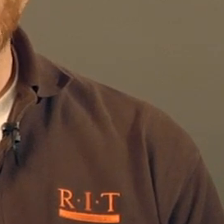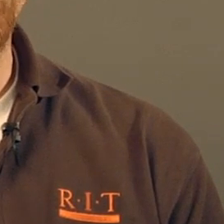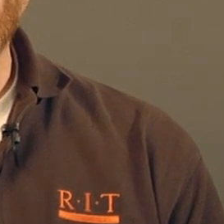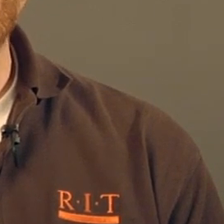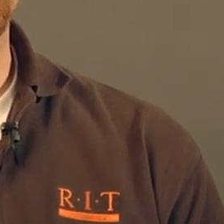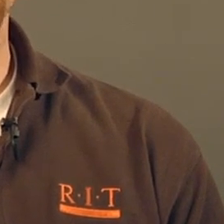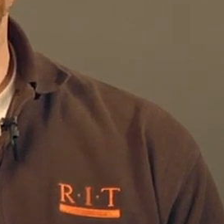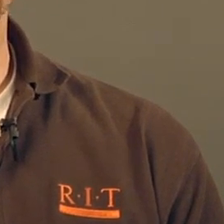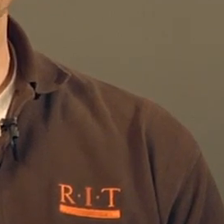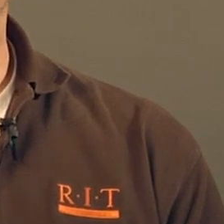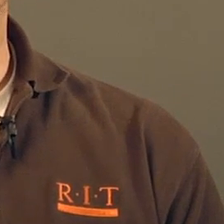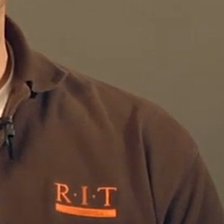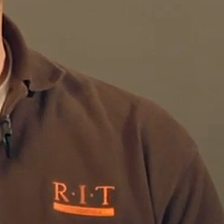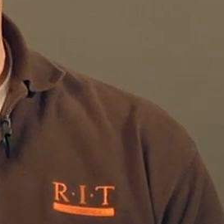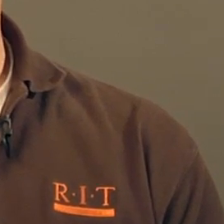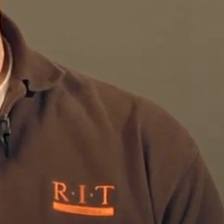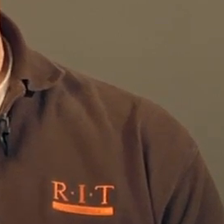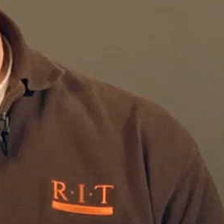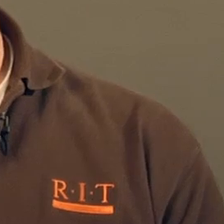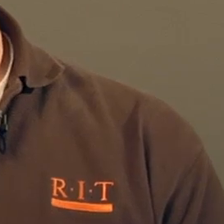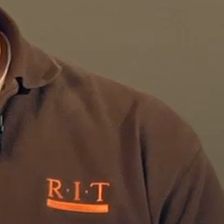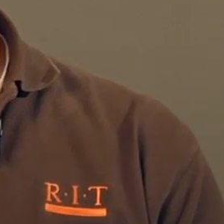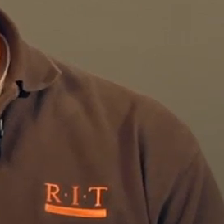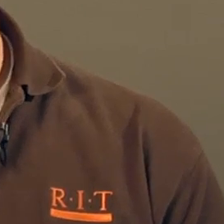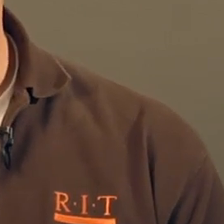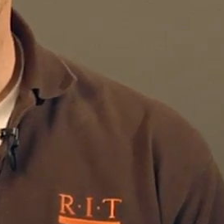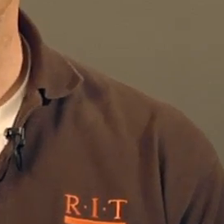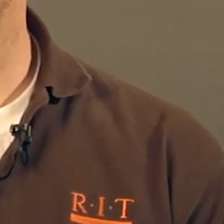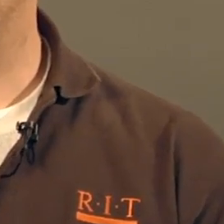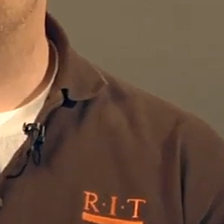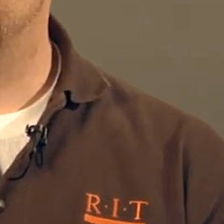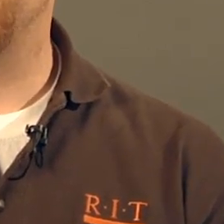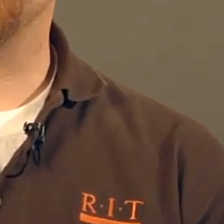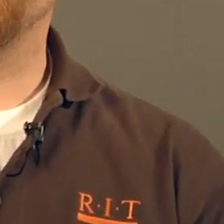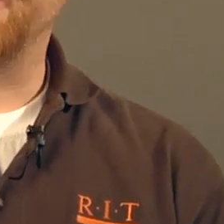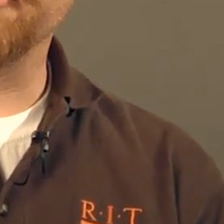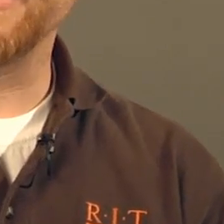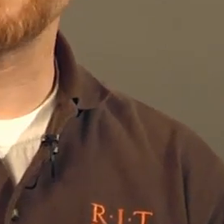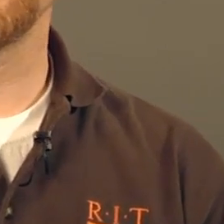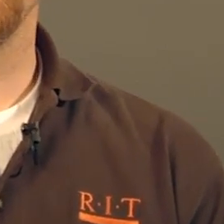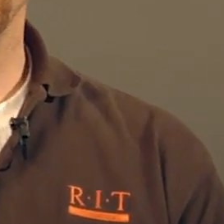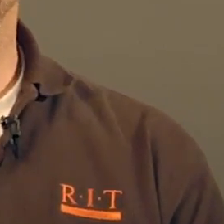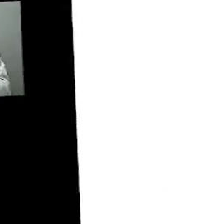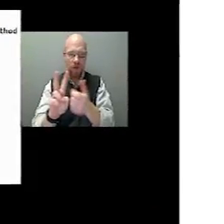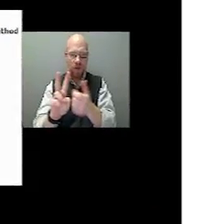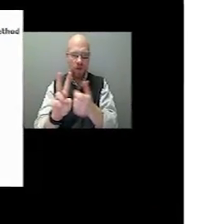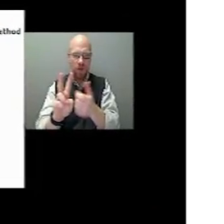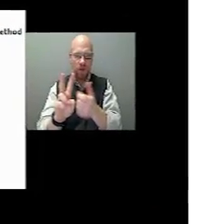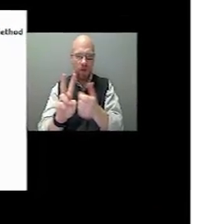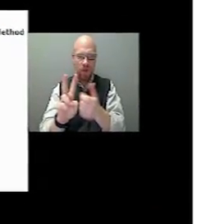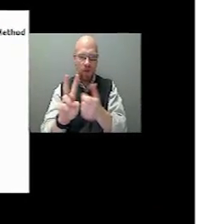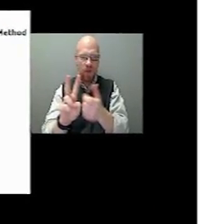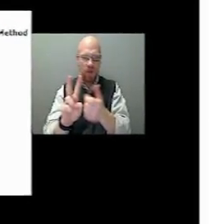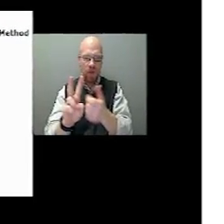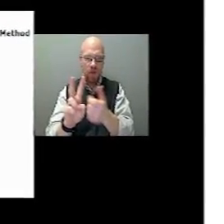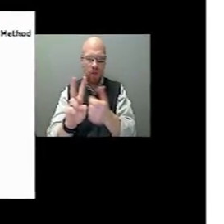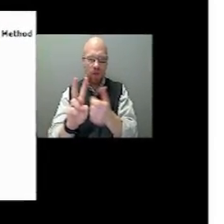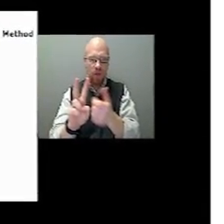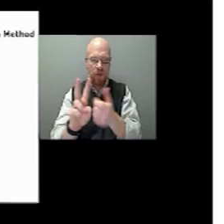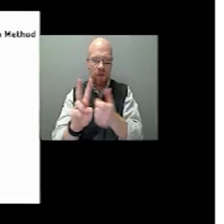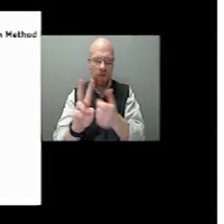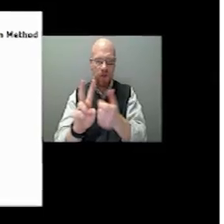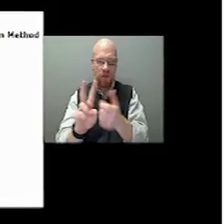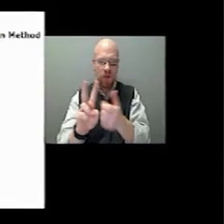of resource to look at back in their dorm, right? Each college students back in their dorm room, back in their apartment, if they had forgotten what I said